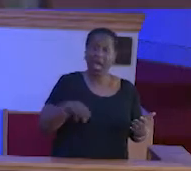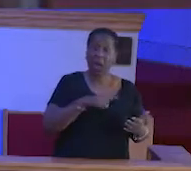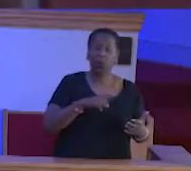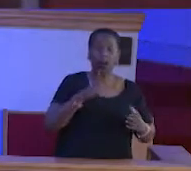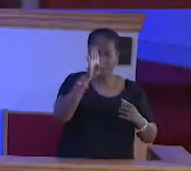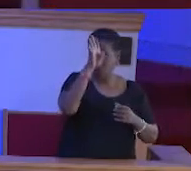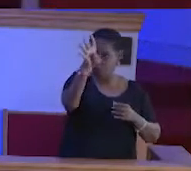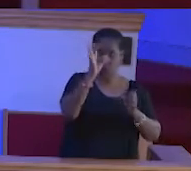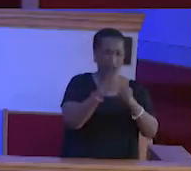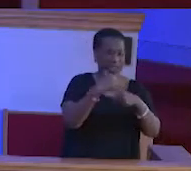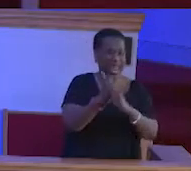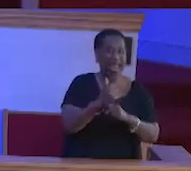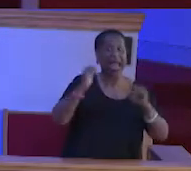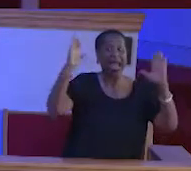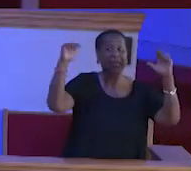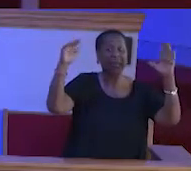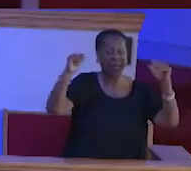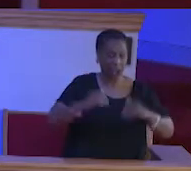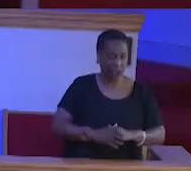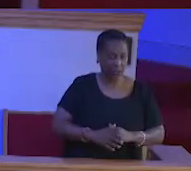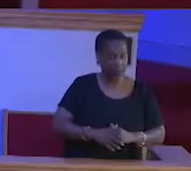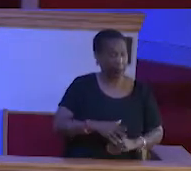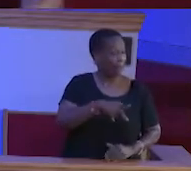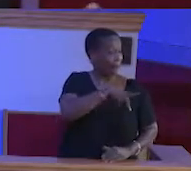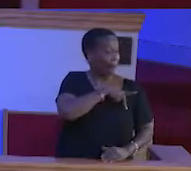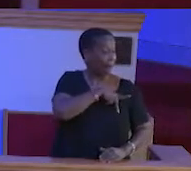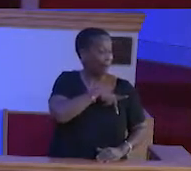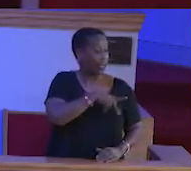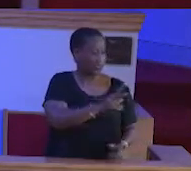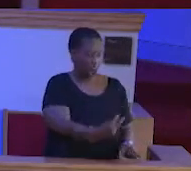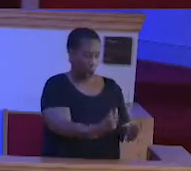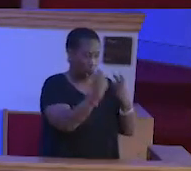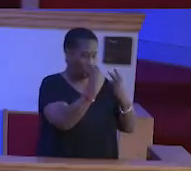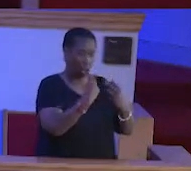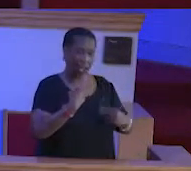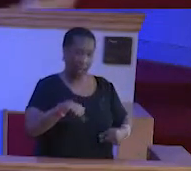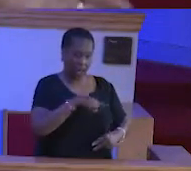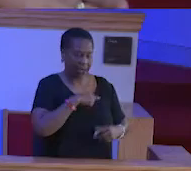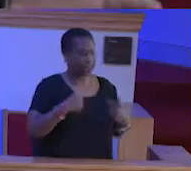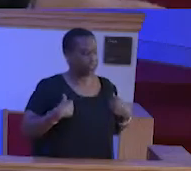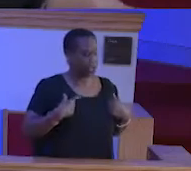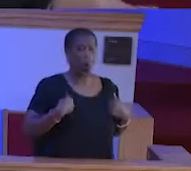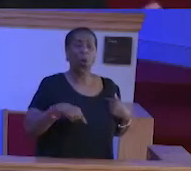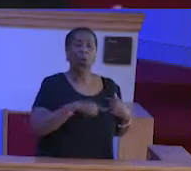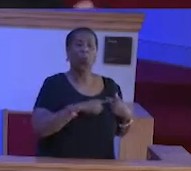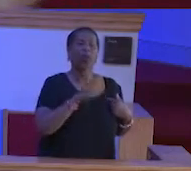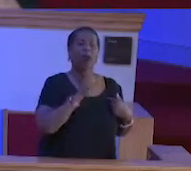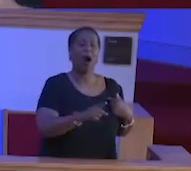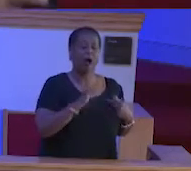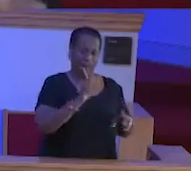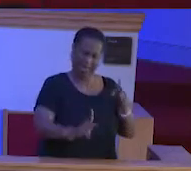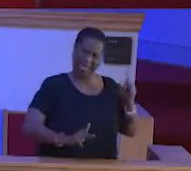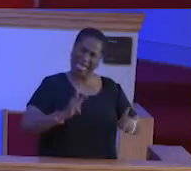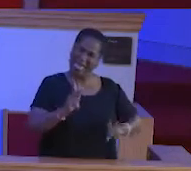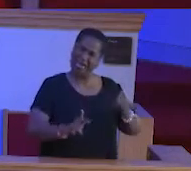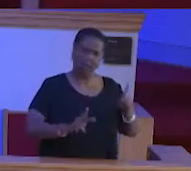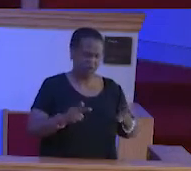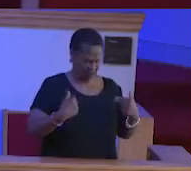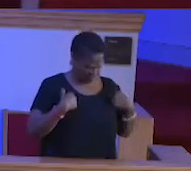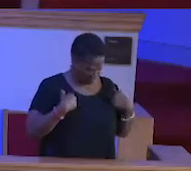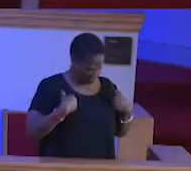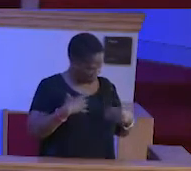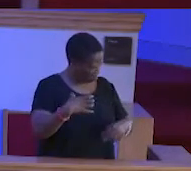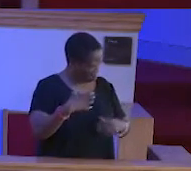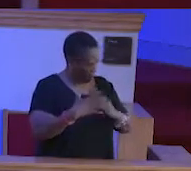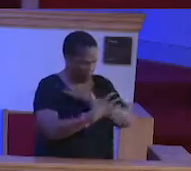create expectation. Peter says, look at us. We are people of poverty as